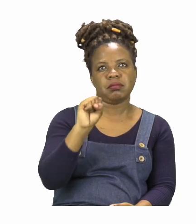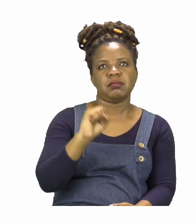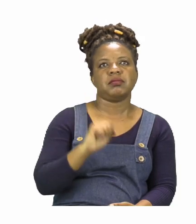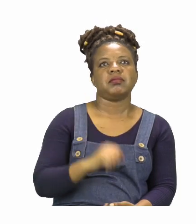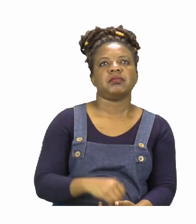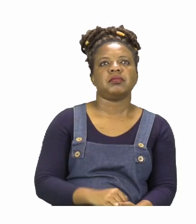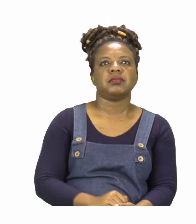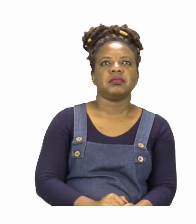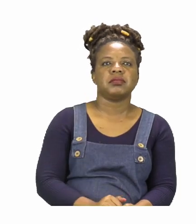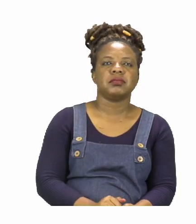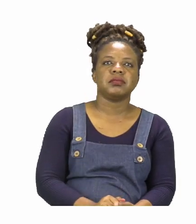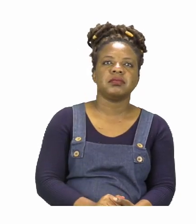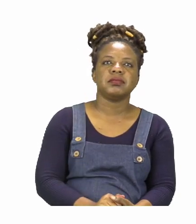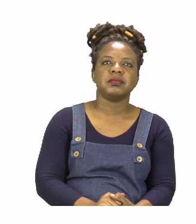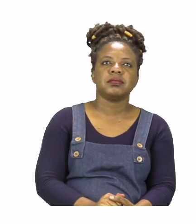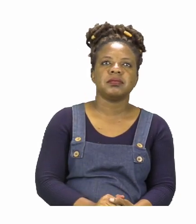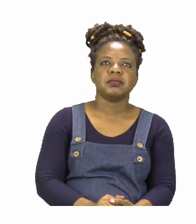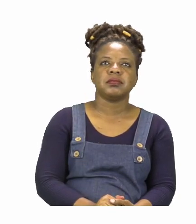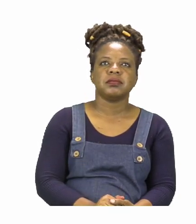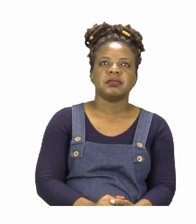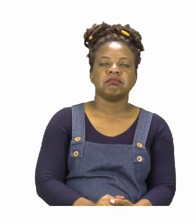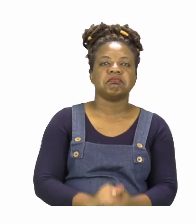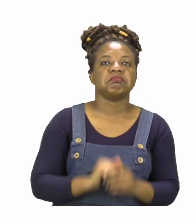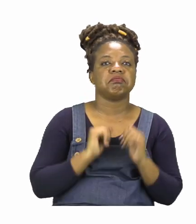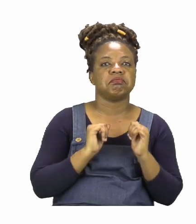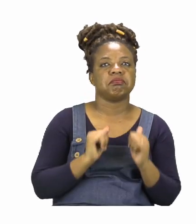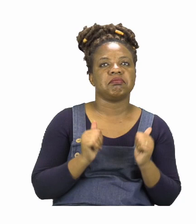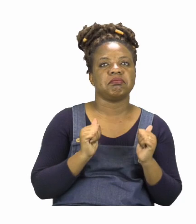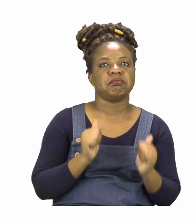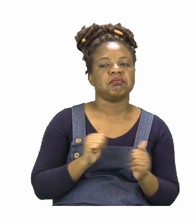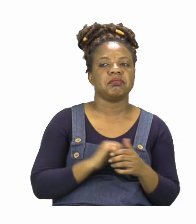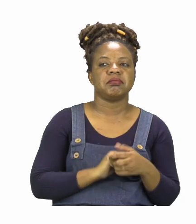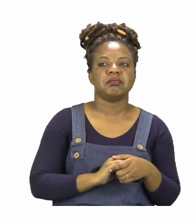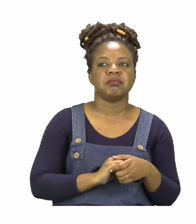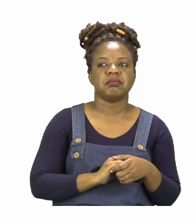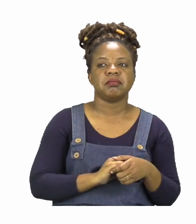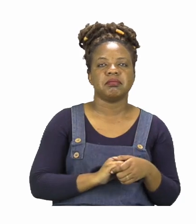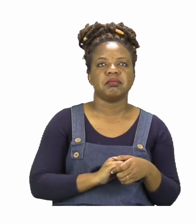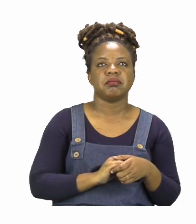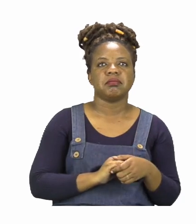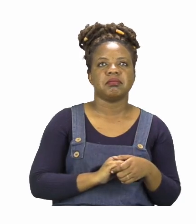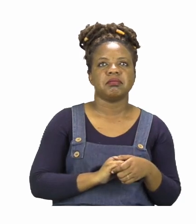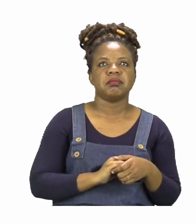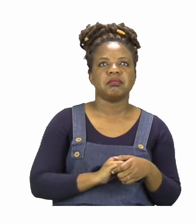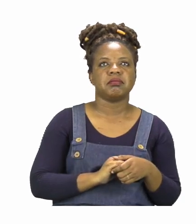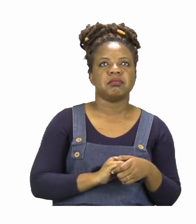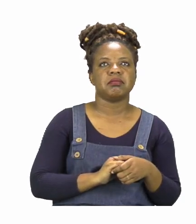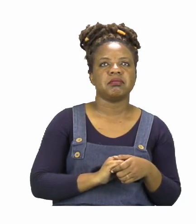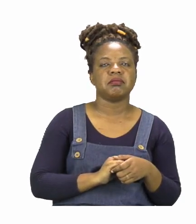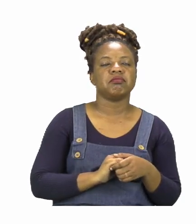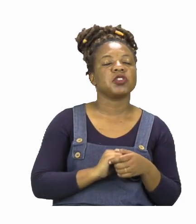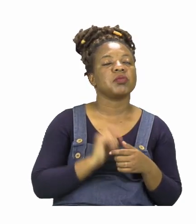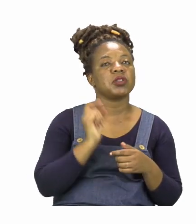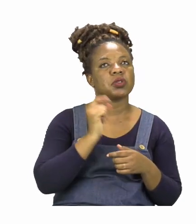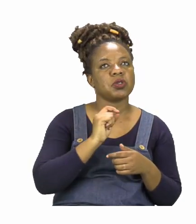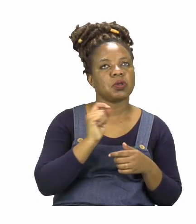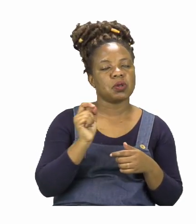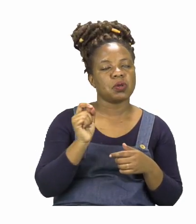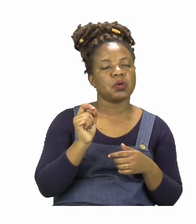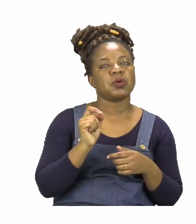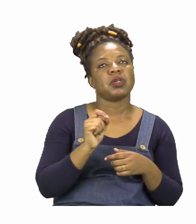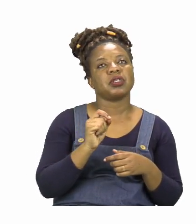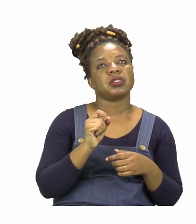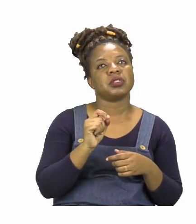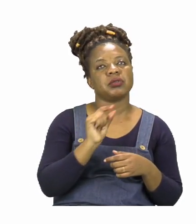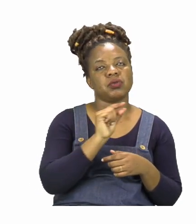every day. Well done, everyone. So you are going to write the new word, which is delivers. All you